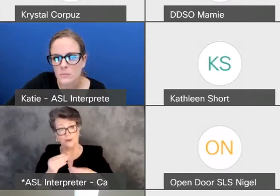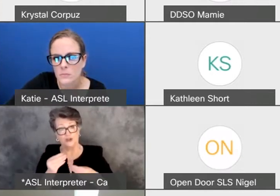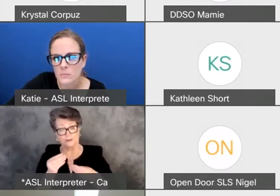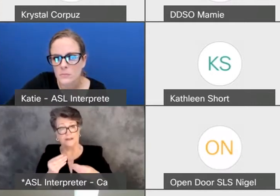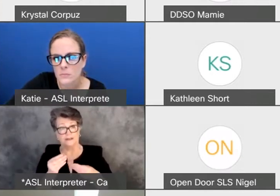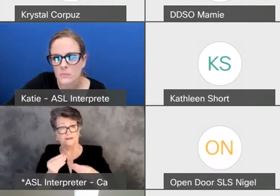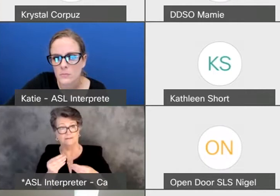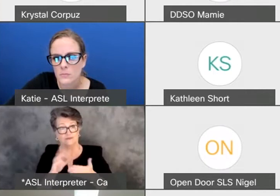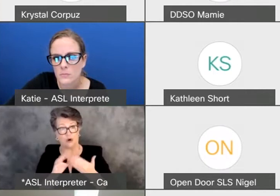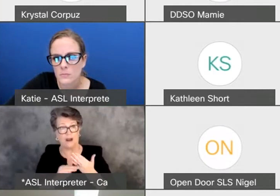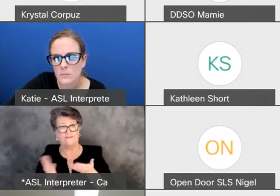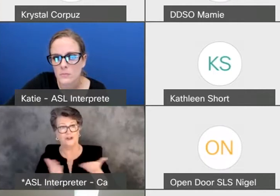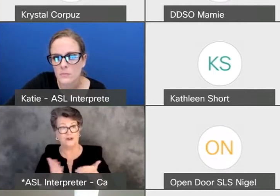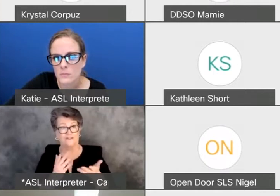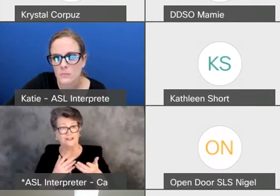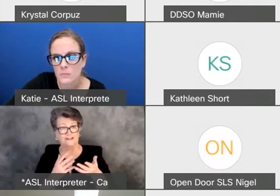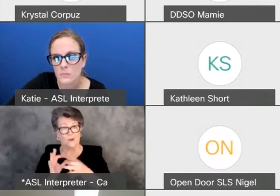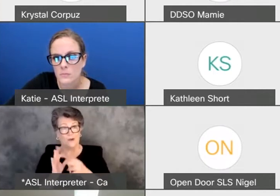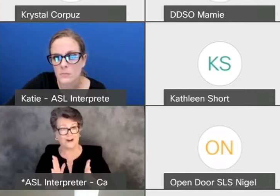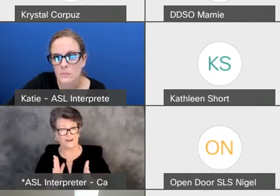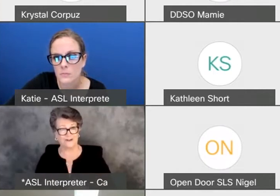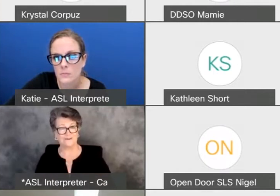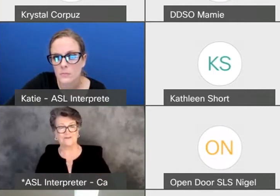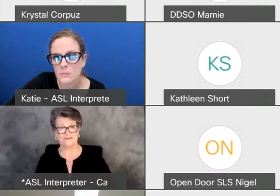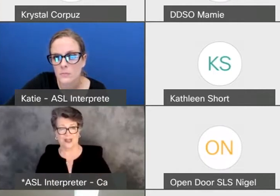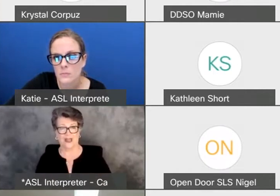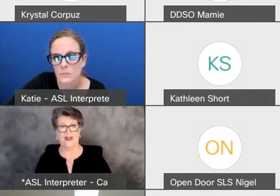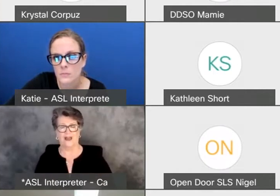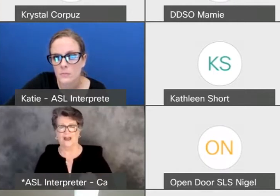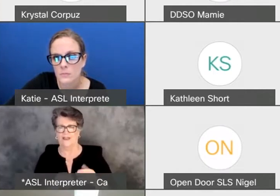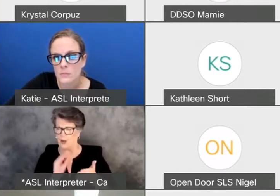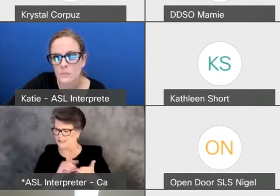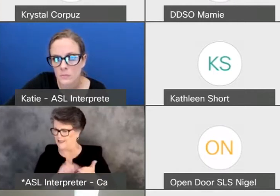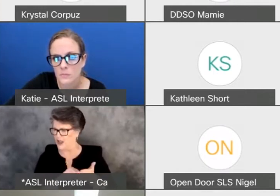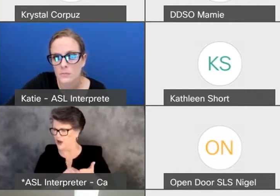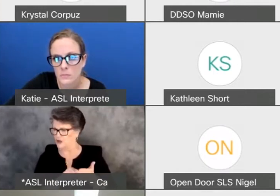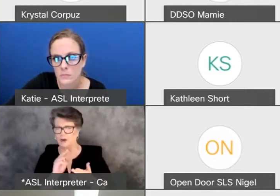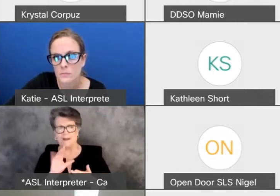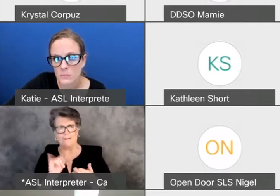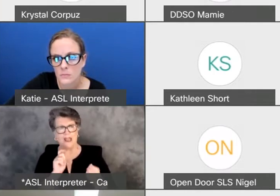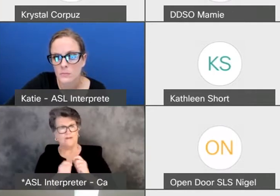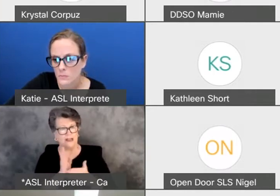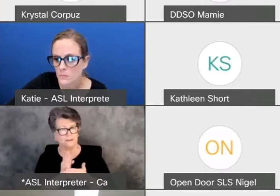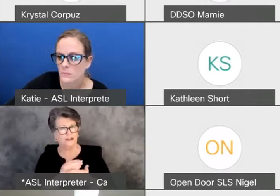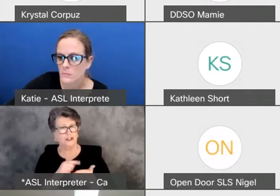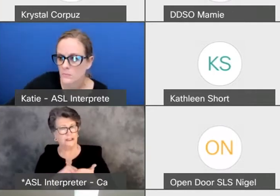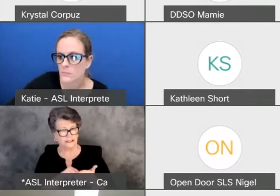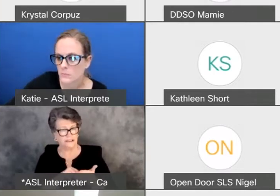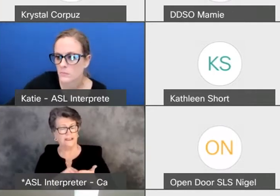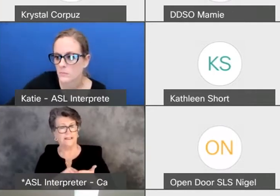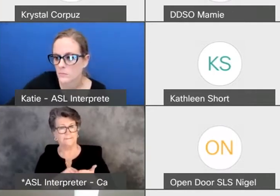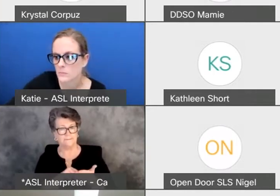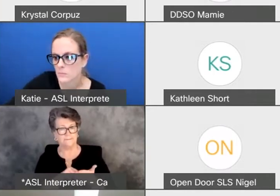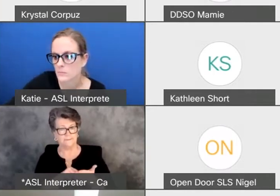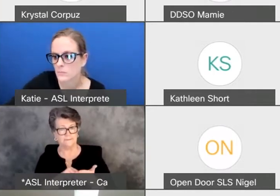coordinators. That is something that popped up. I think it was there during the May revise, and